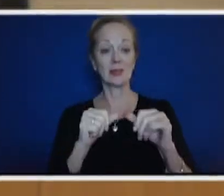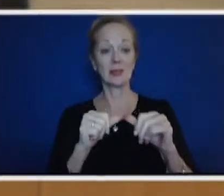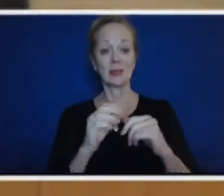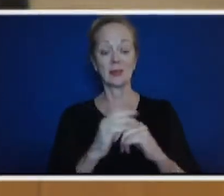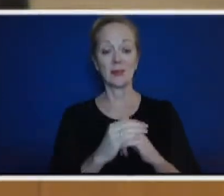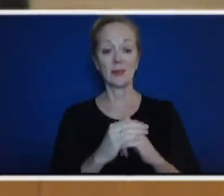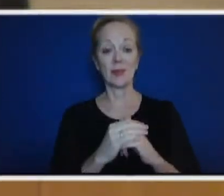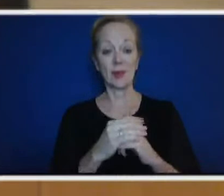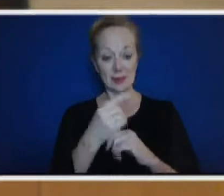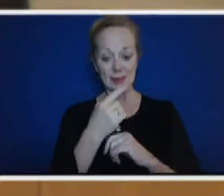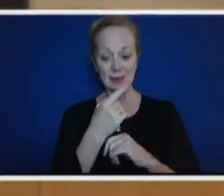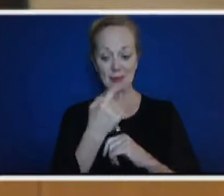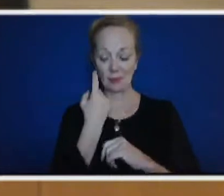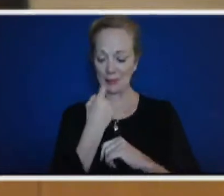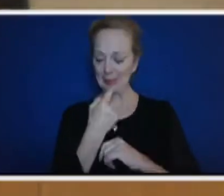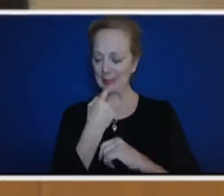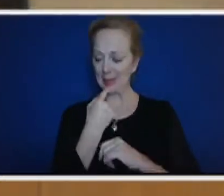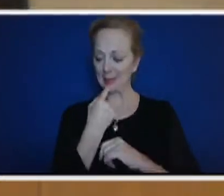As we said in